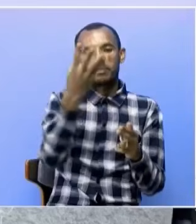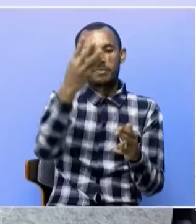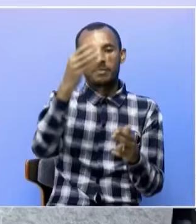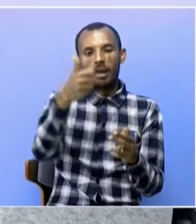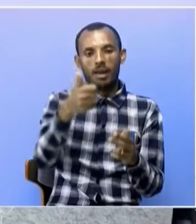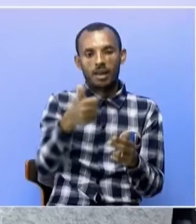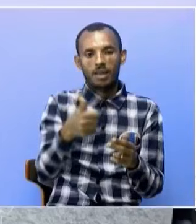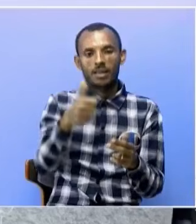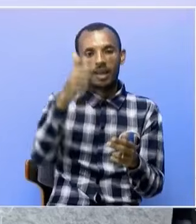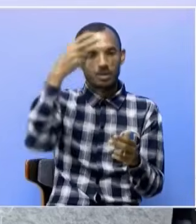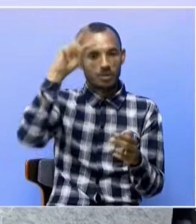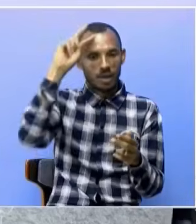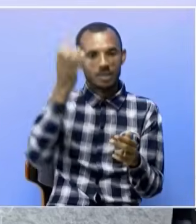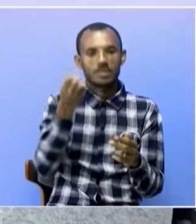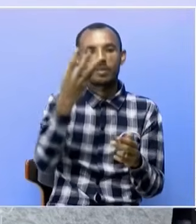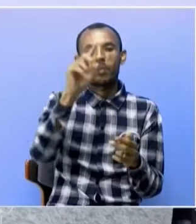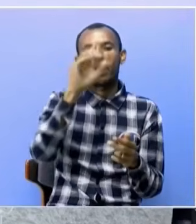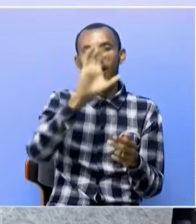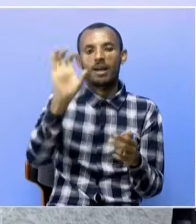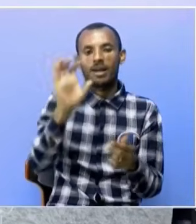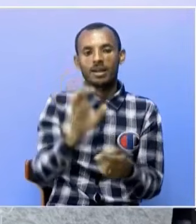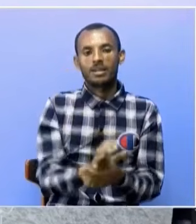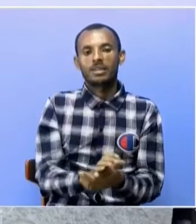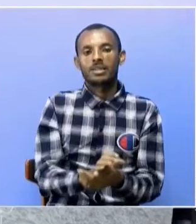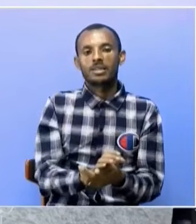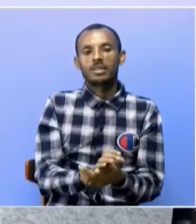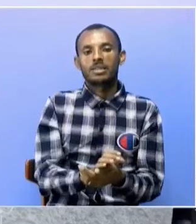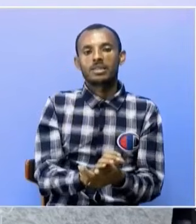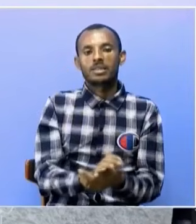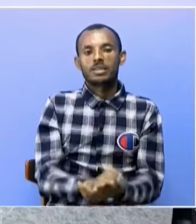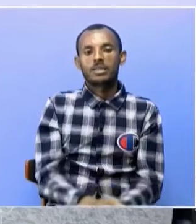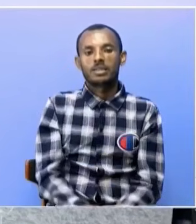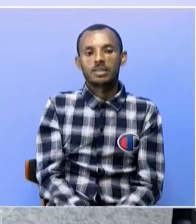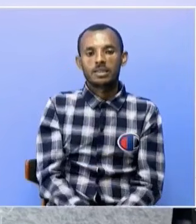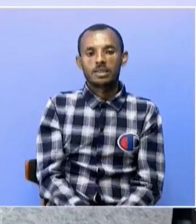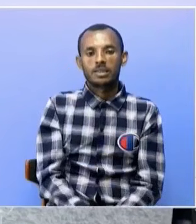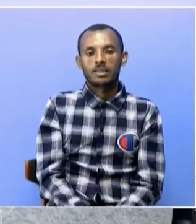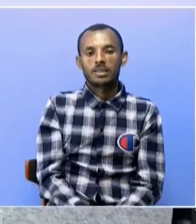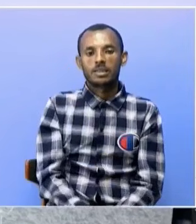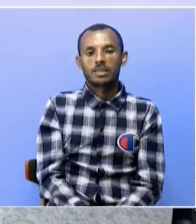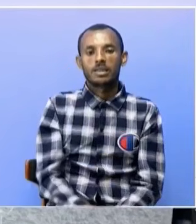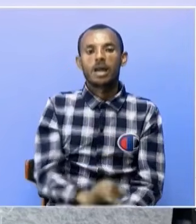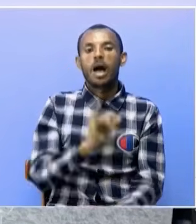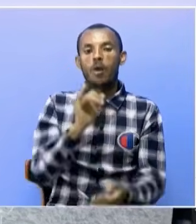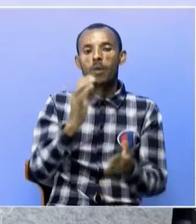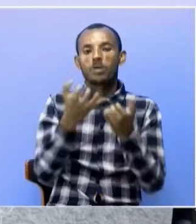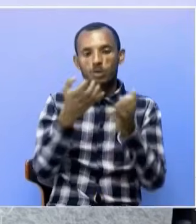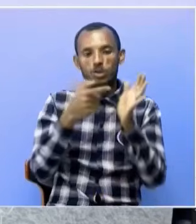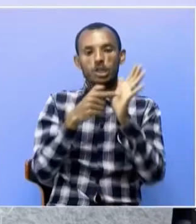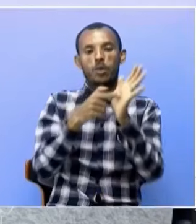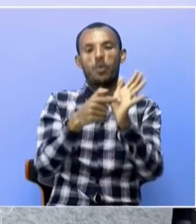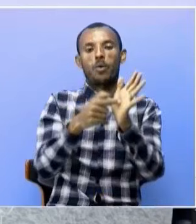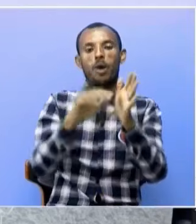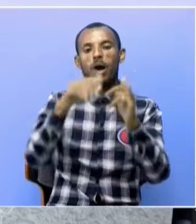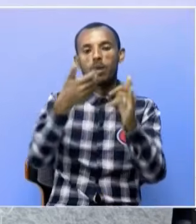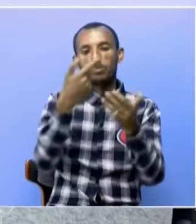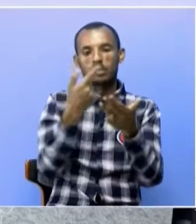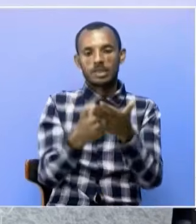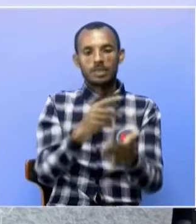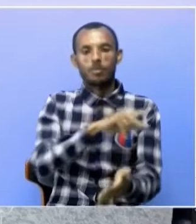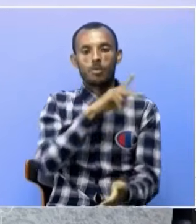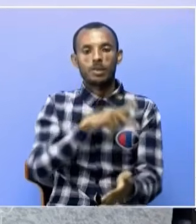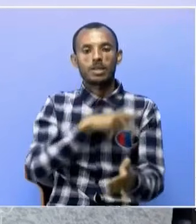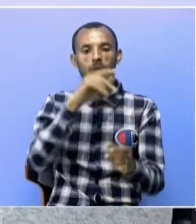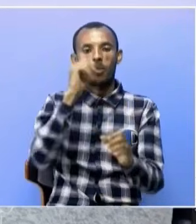So 10 squared is 100. Okay, keep this thing in your mind. I want to show you how this property